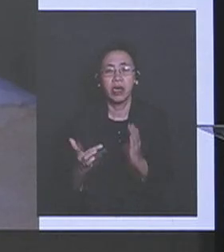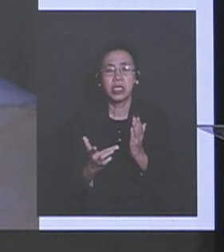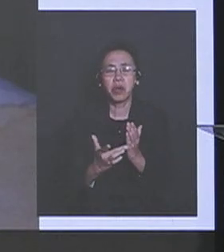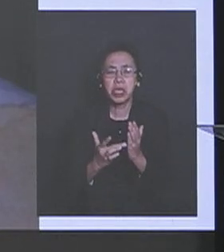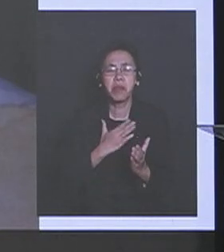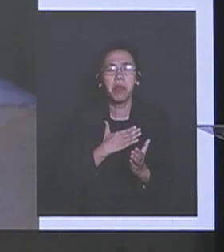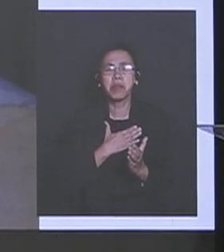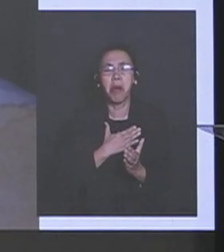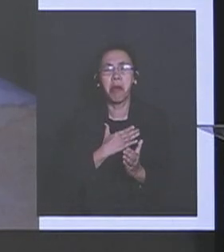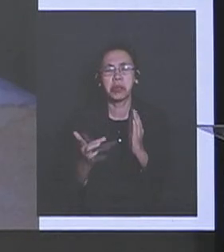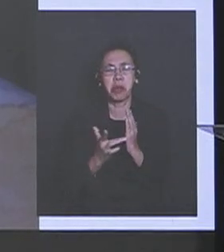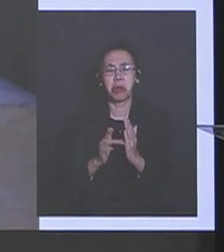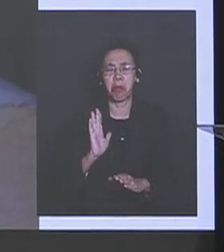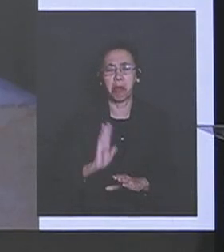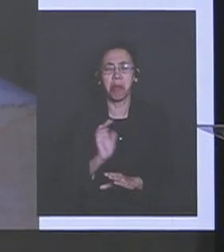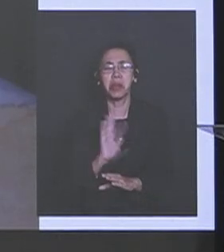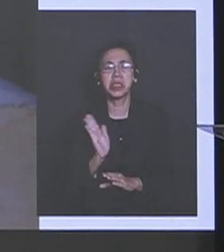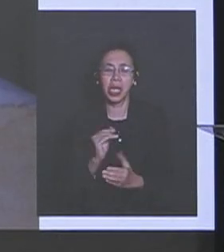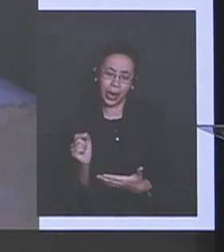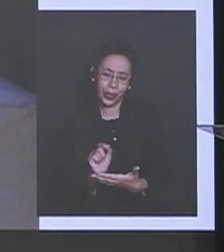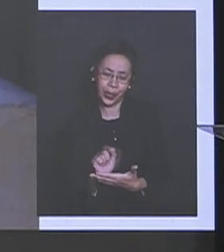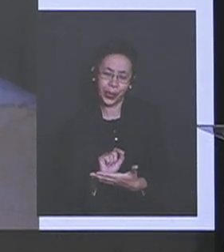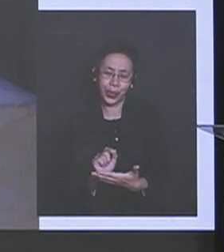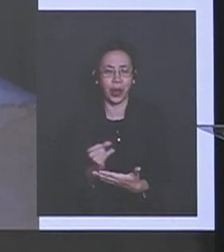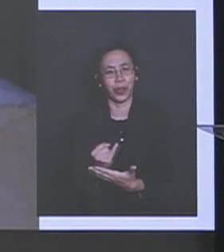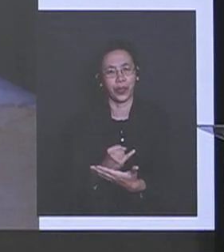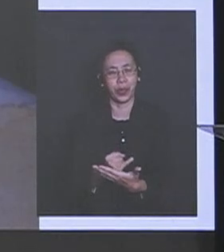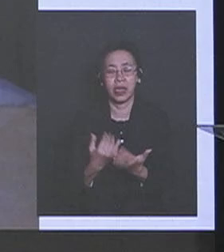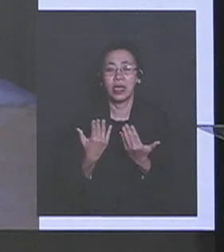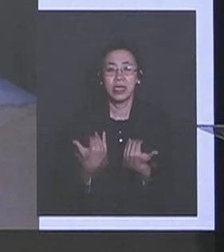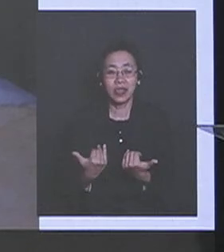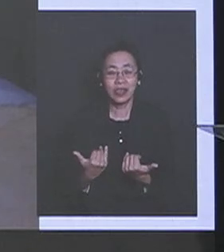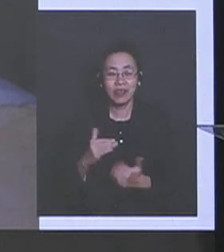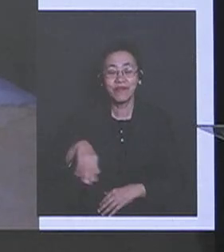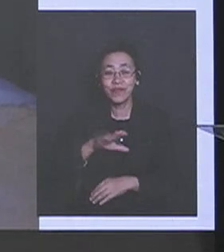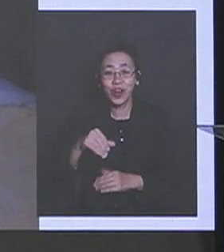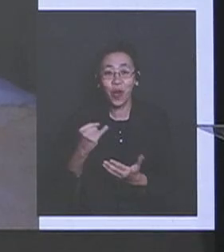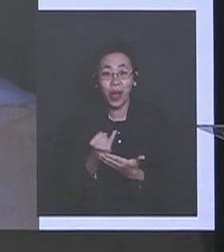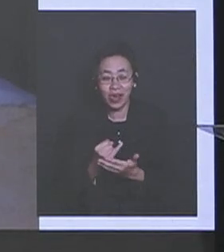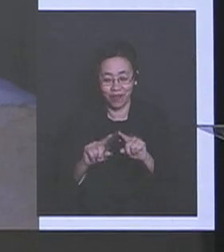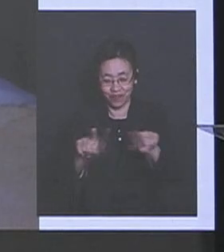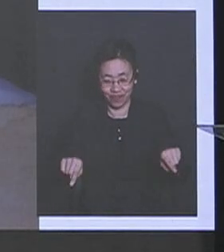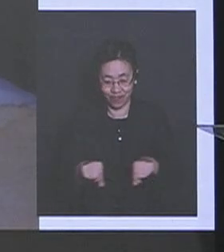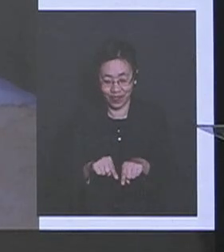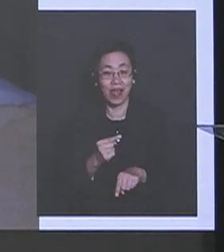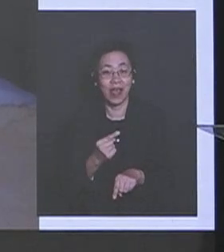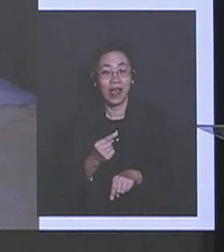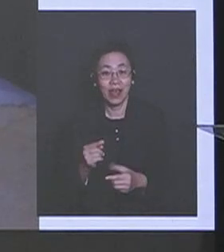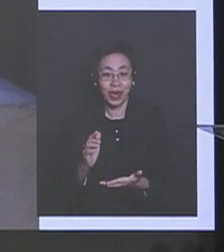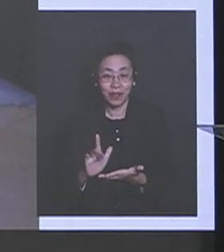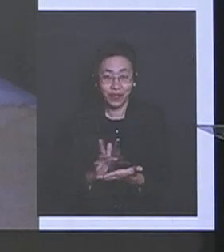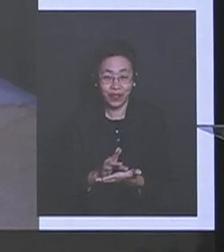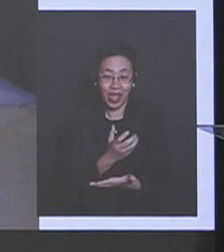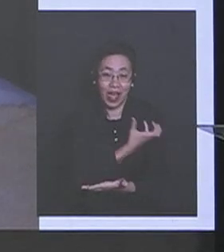But now I do all sketching on my iPad, and it's still sketching, but it's using technology. But it's again